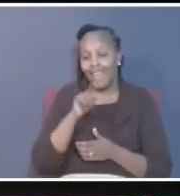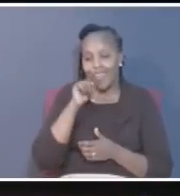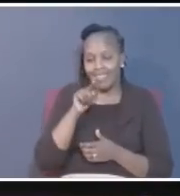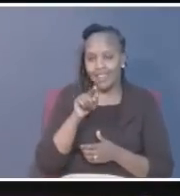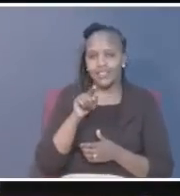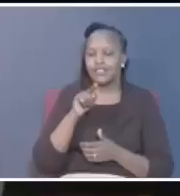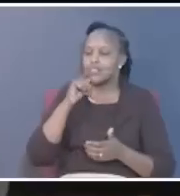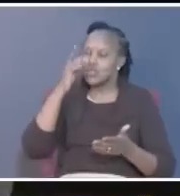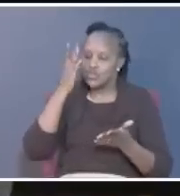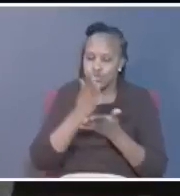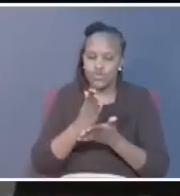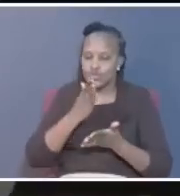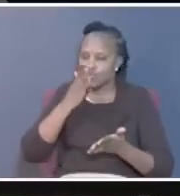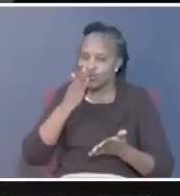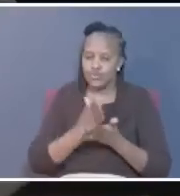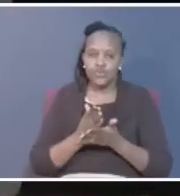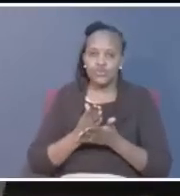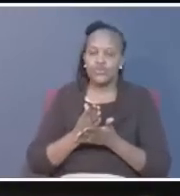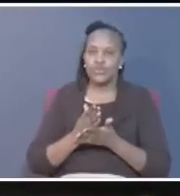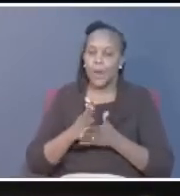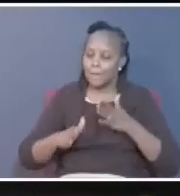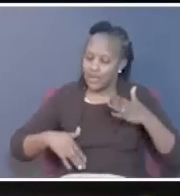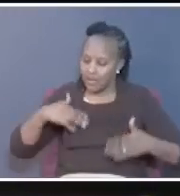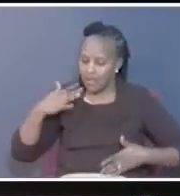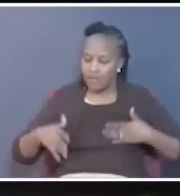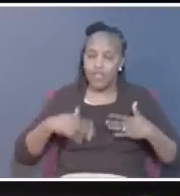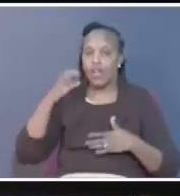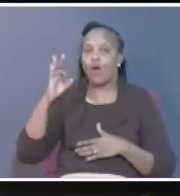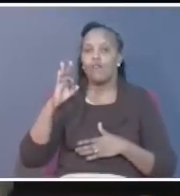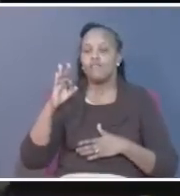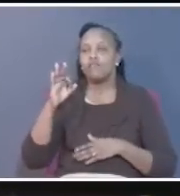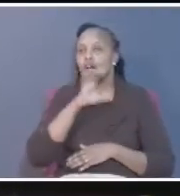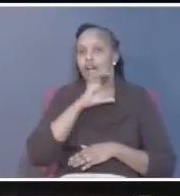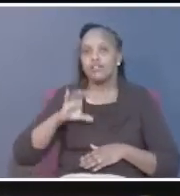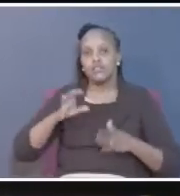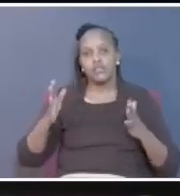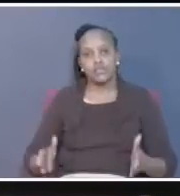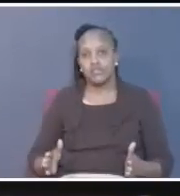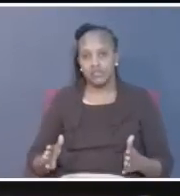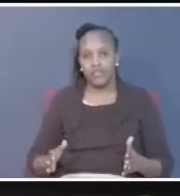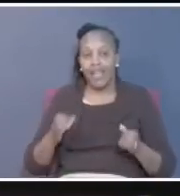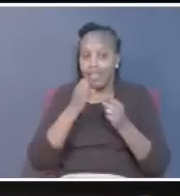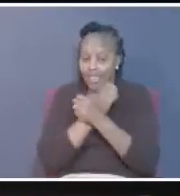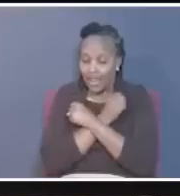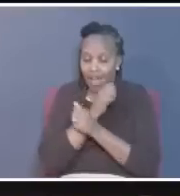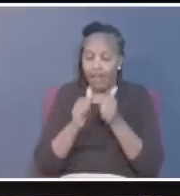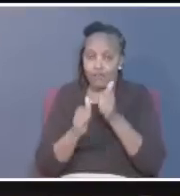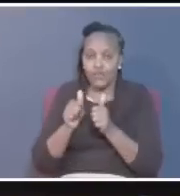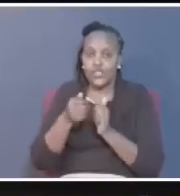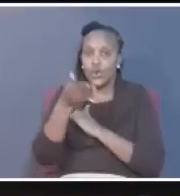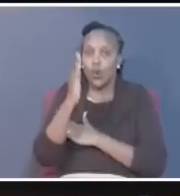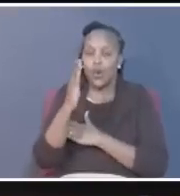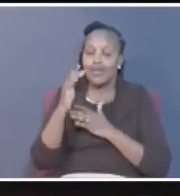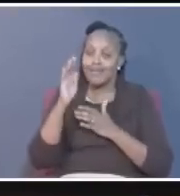of true Christian character and behavior. This is the love that God Himself expressed